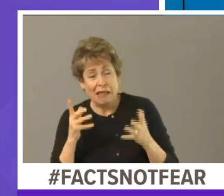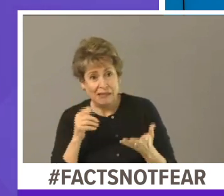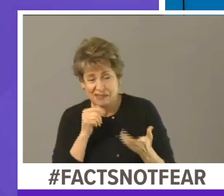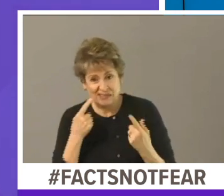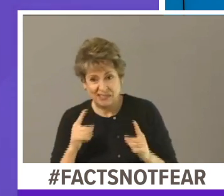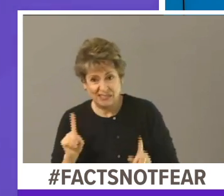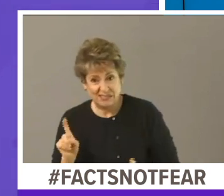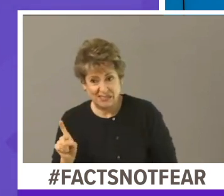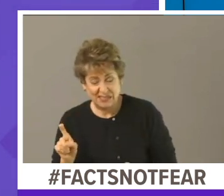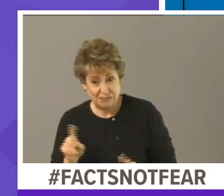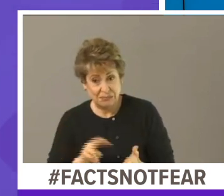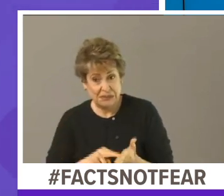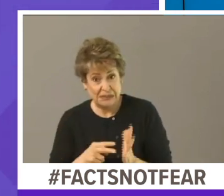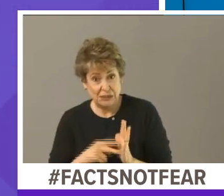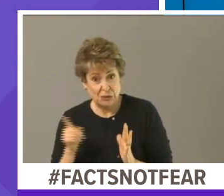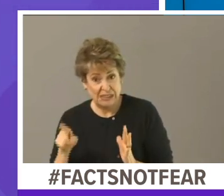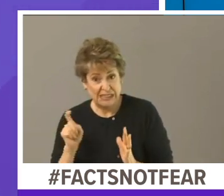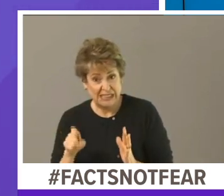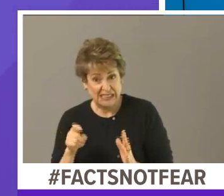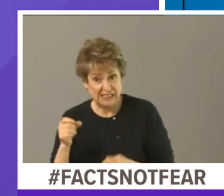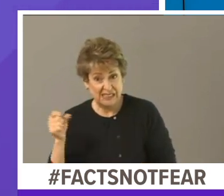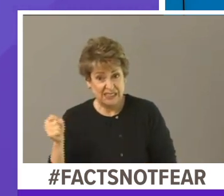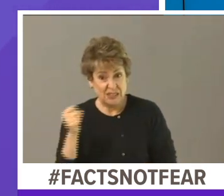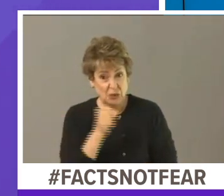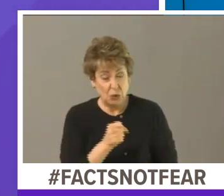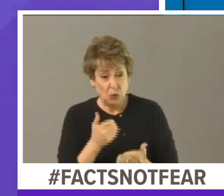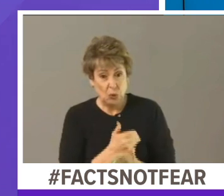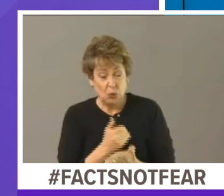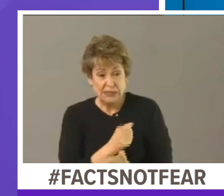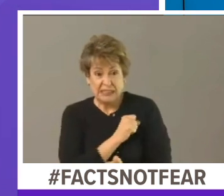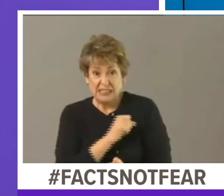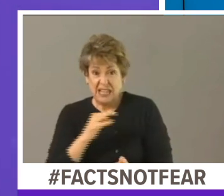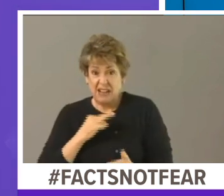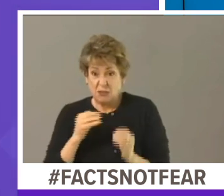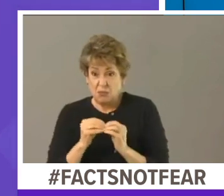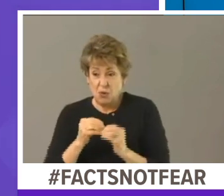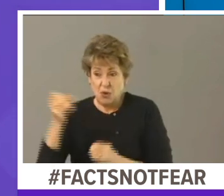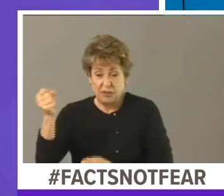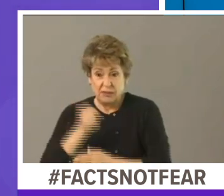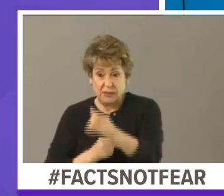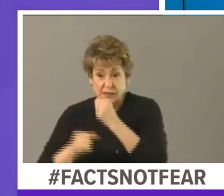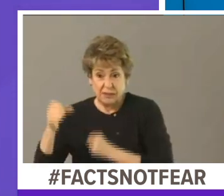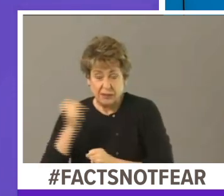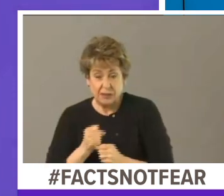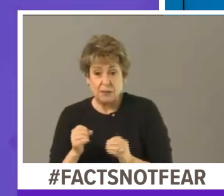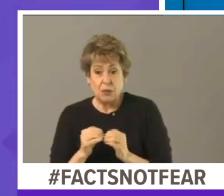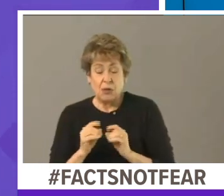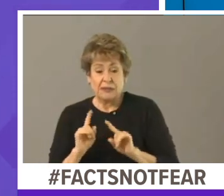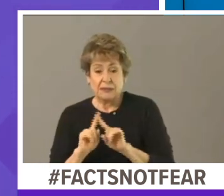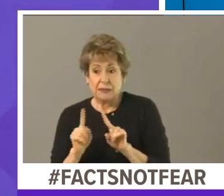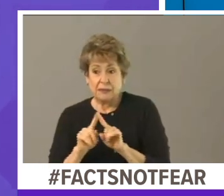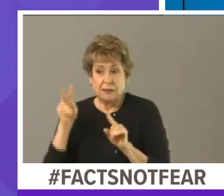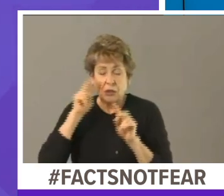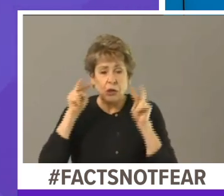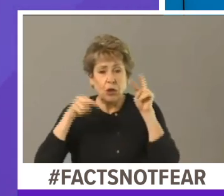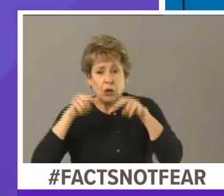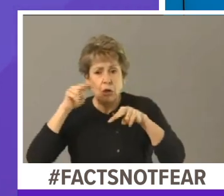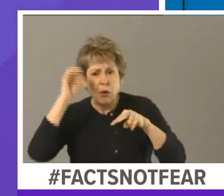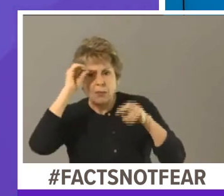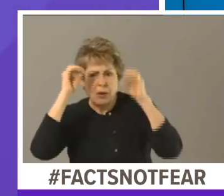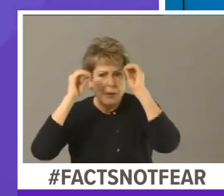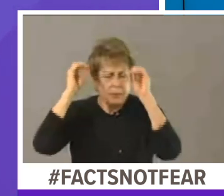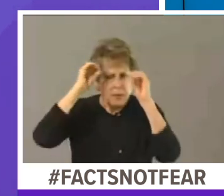bring in new people to ensure that maybe this doesn't happen again? So I want to say that I'm very confident